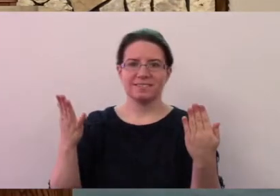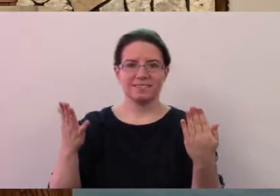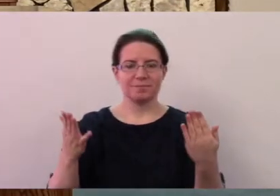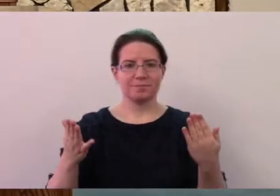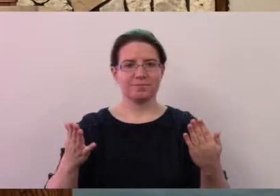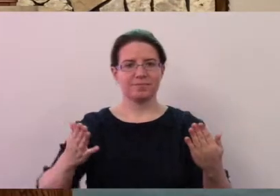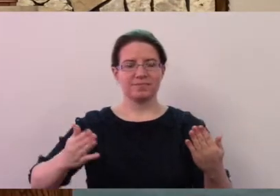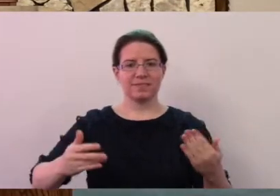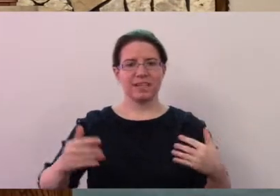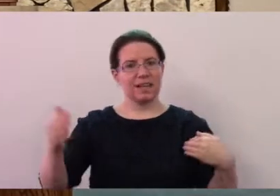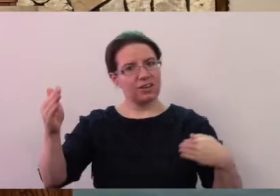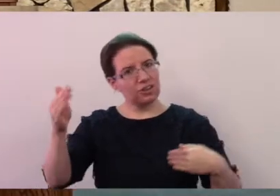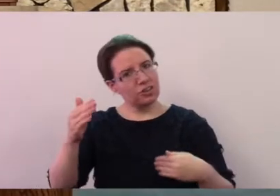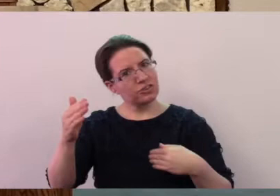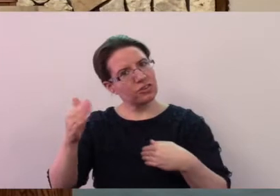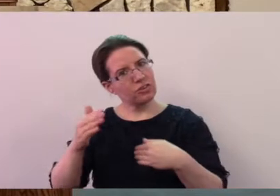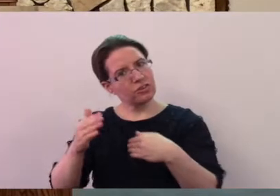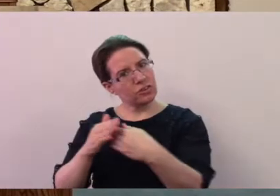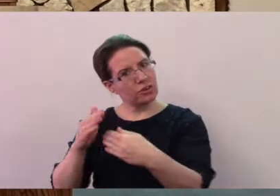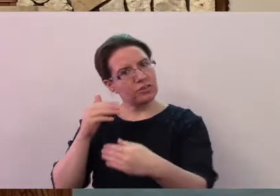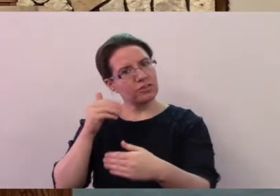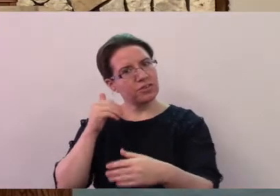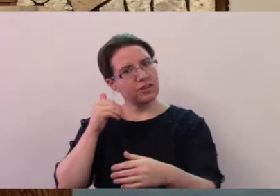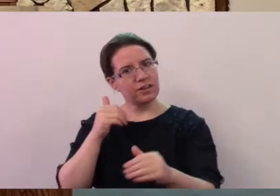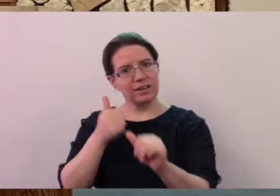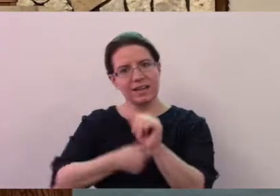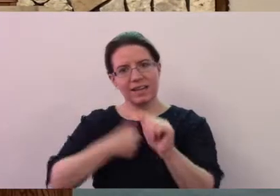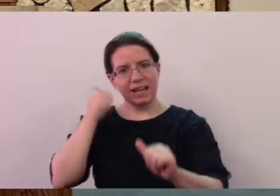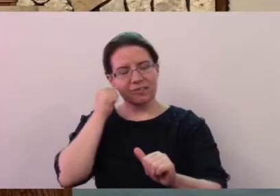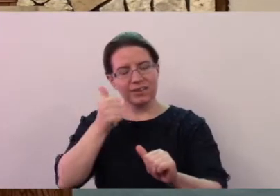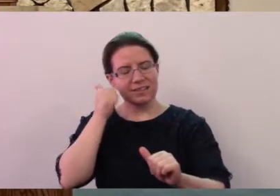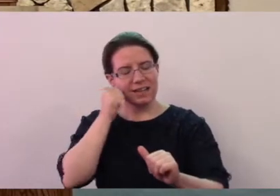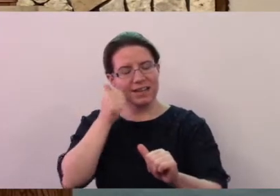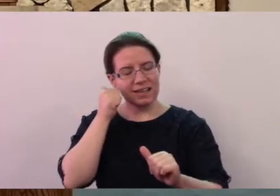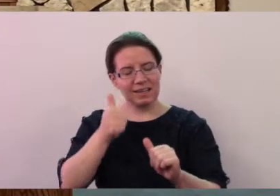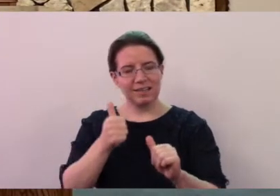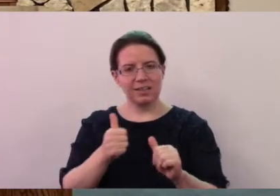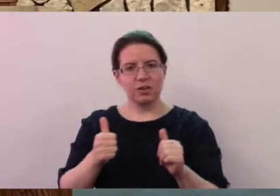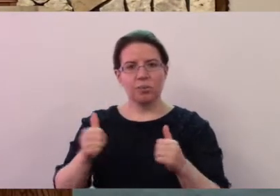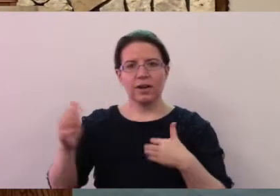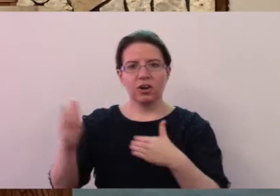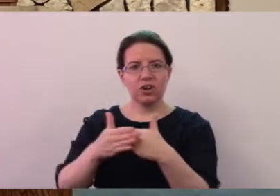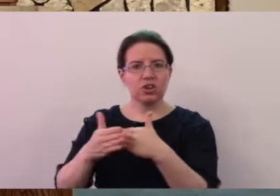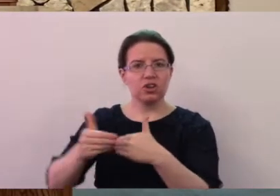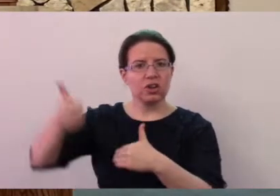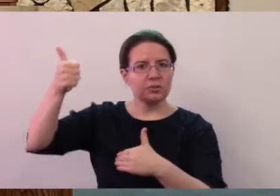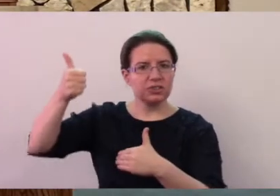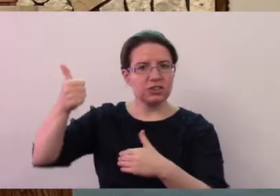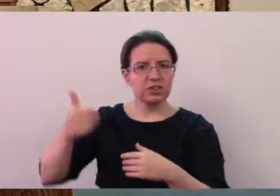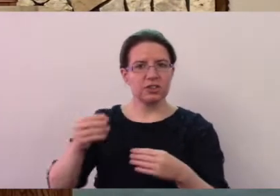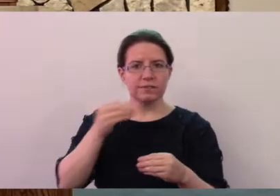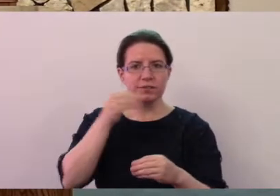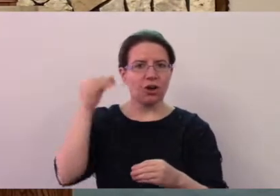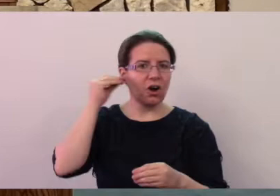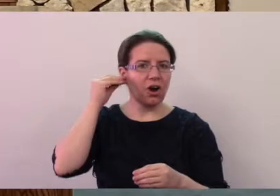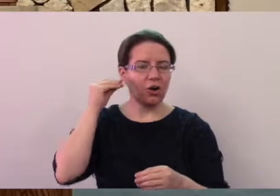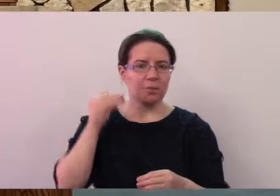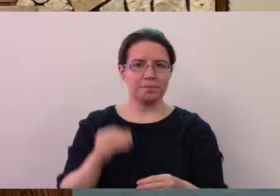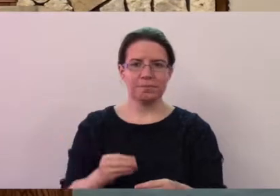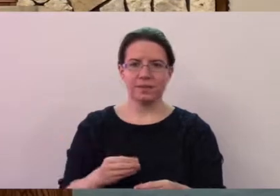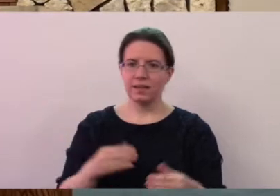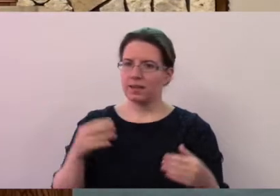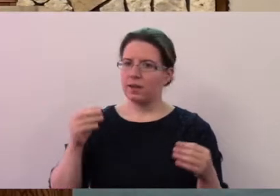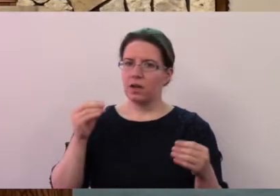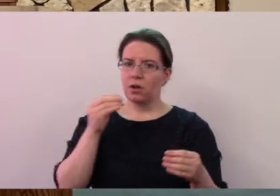day's journey Hallelujah. Nearer home. A day's march nearer home. We're closer than yes. we've